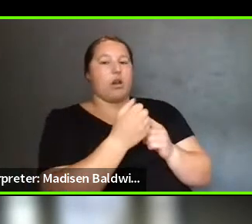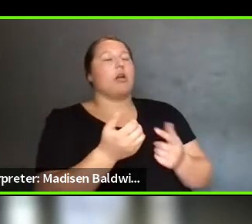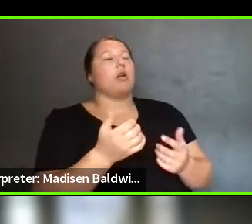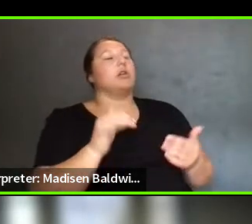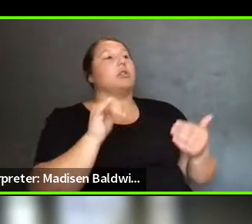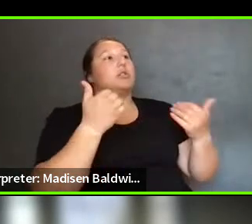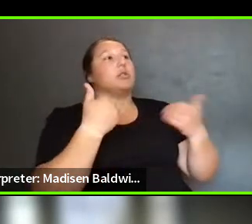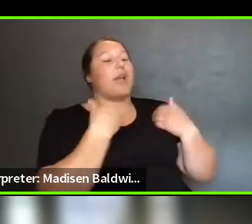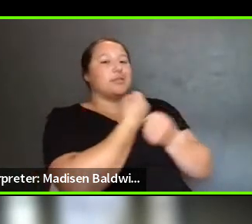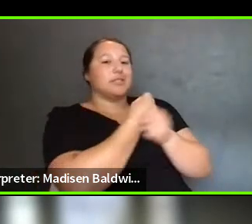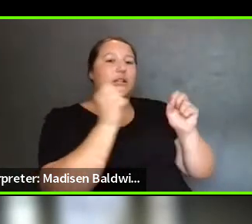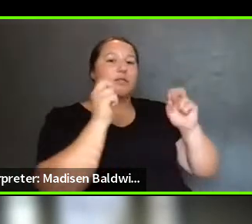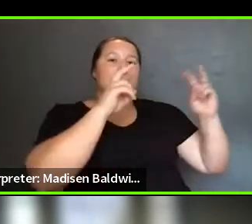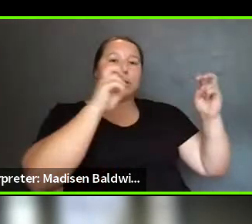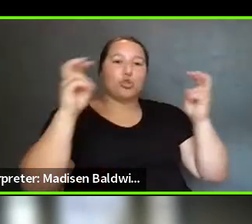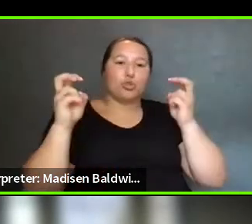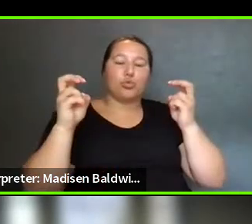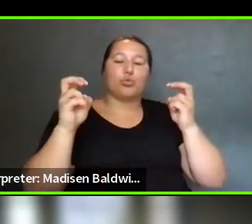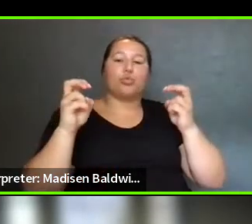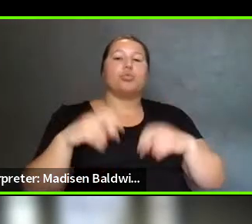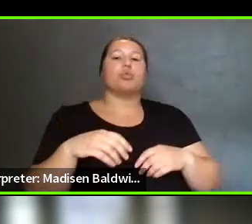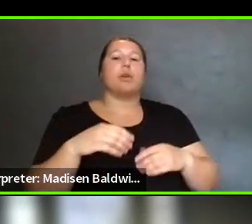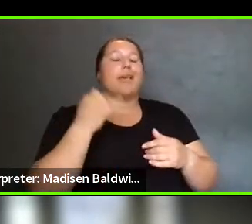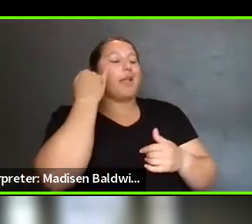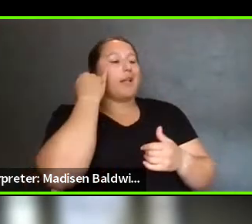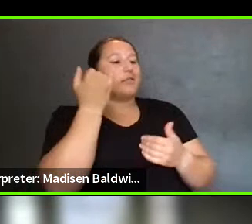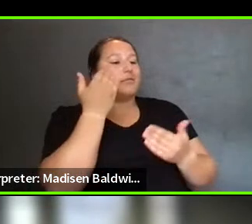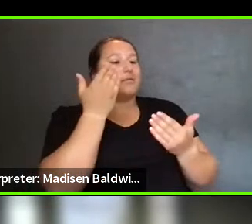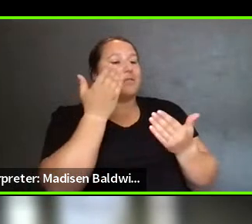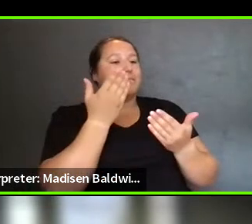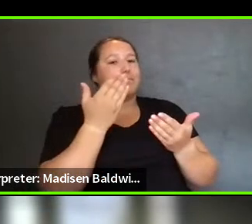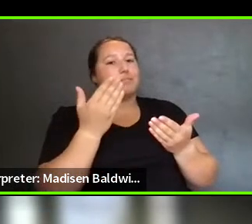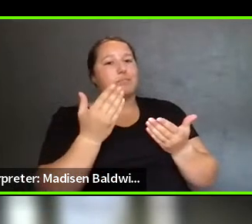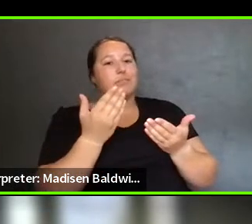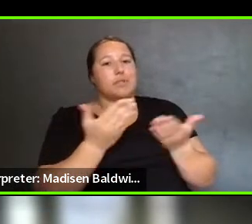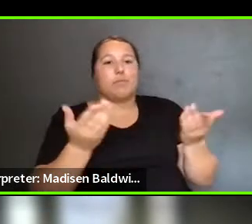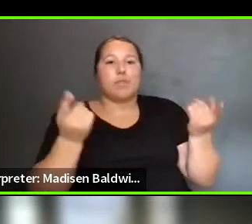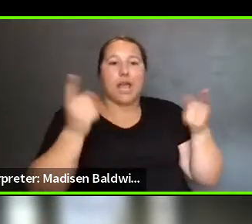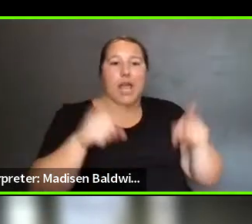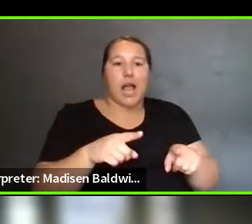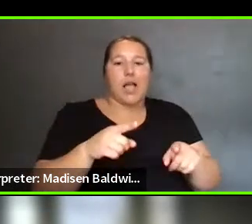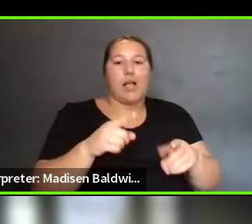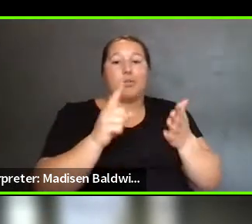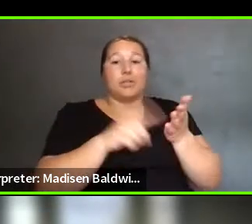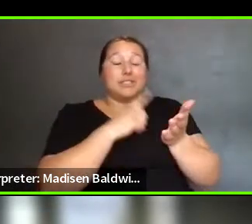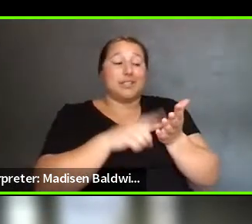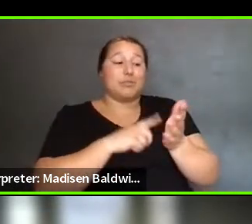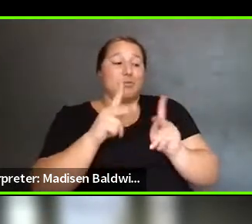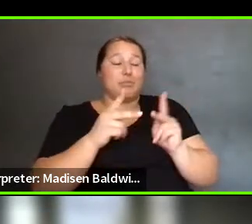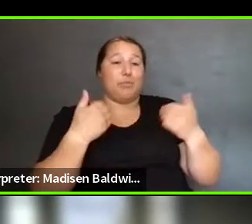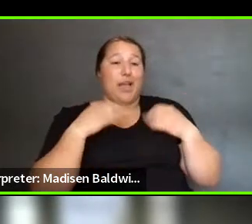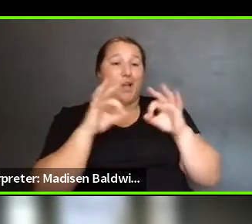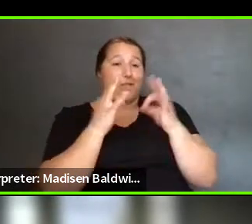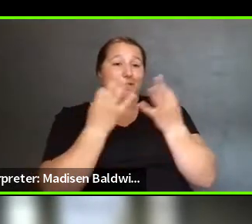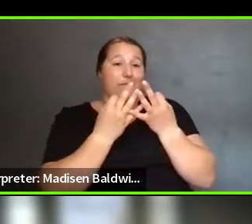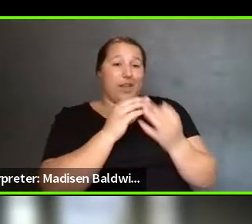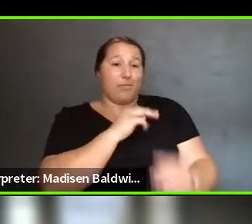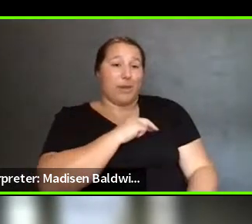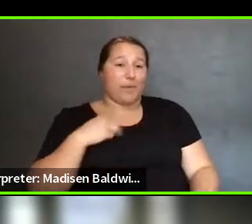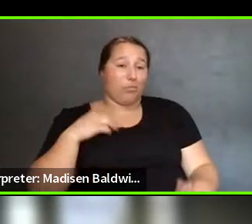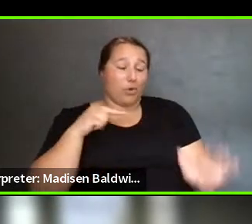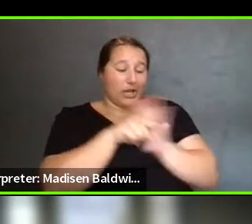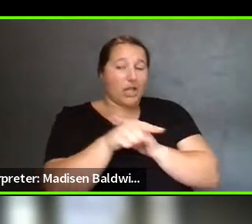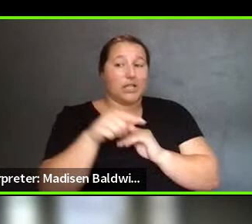just in general, something may have occurred. Sometimes people have had a family member killed and then they're concerned for their own